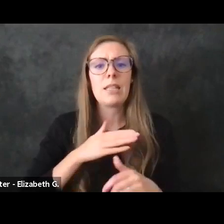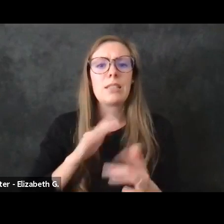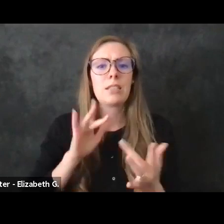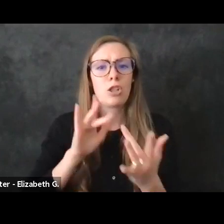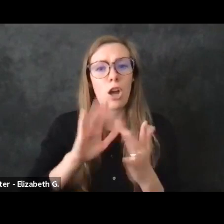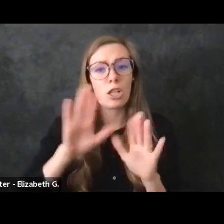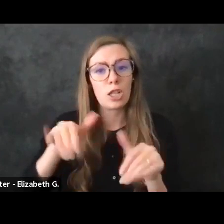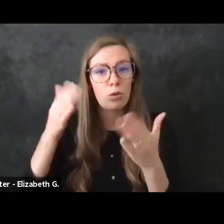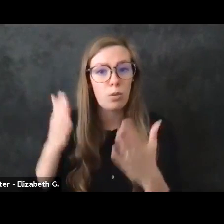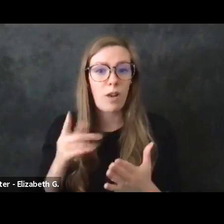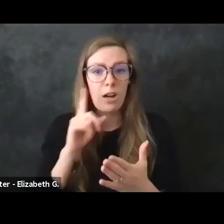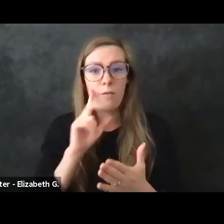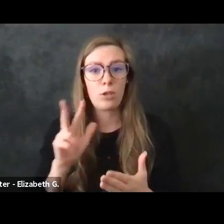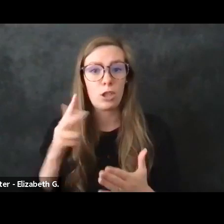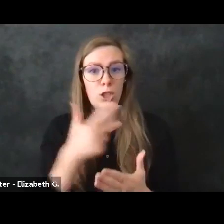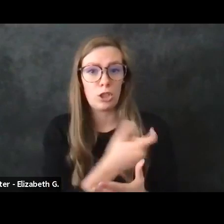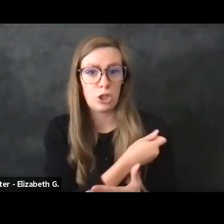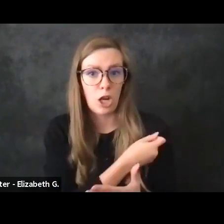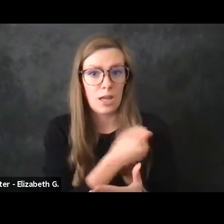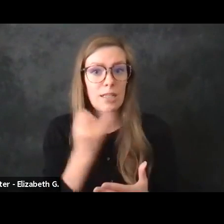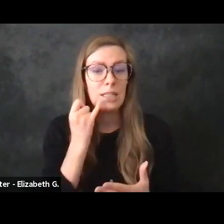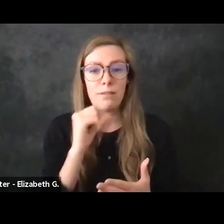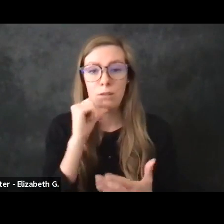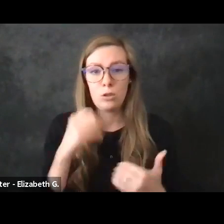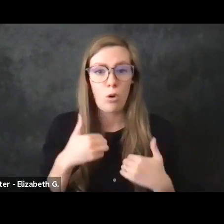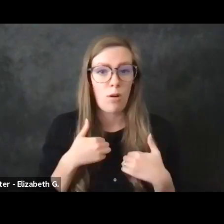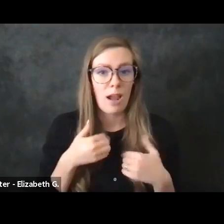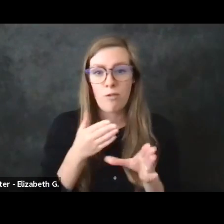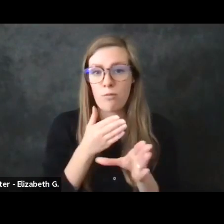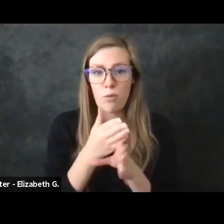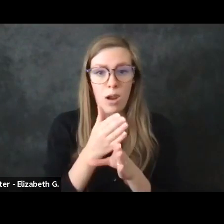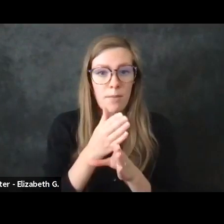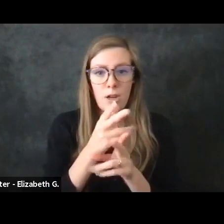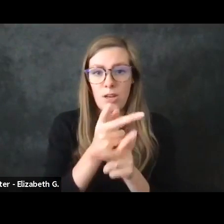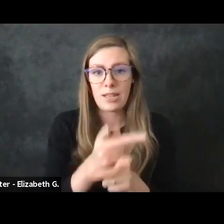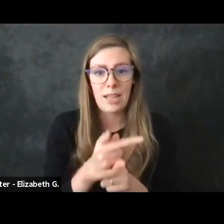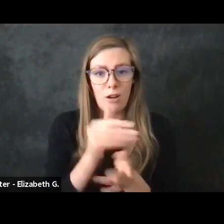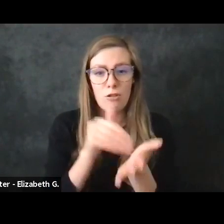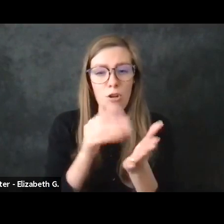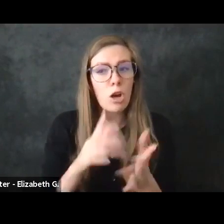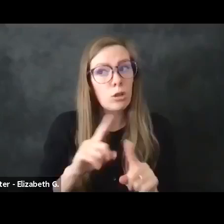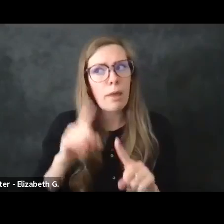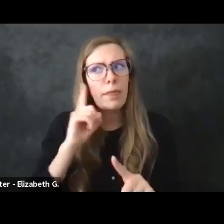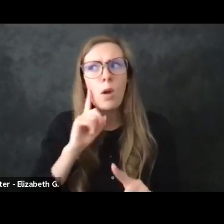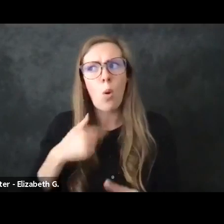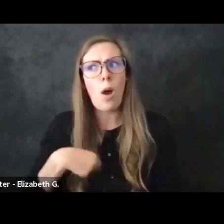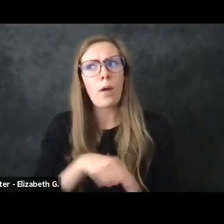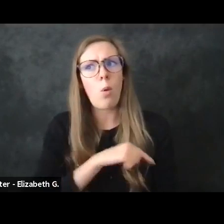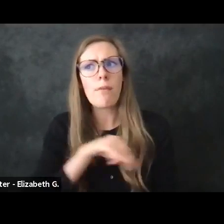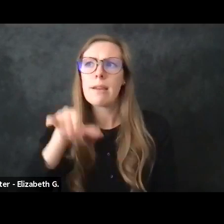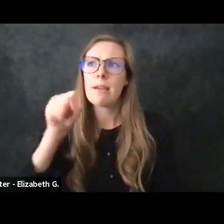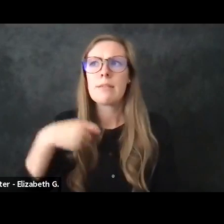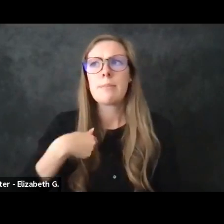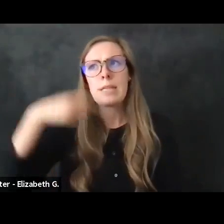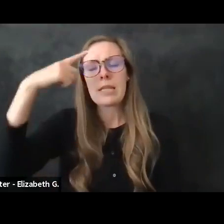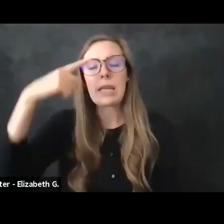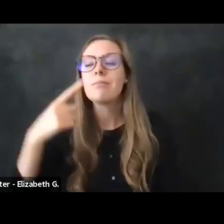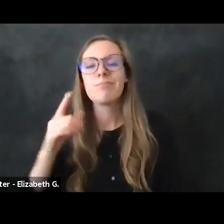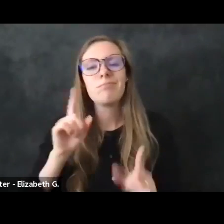3rd shot of the vaccine. If you do not have a primary care physician but believe you qualify for a booster, please go